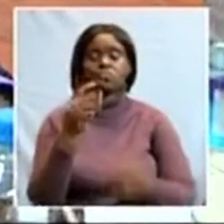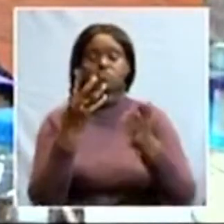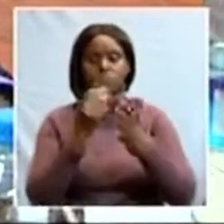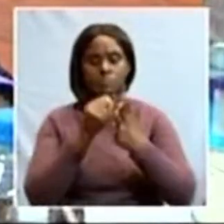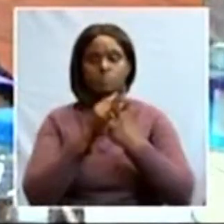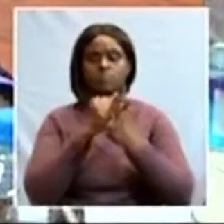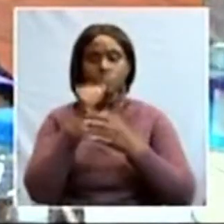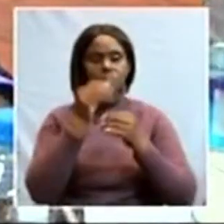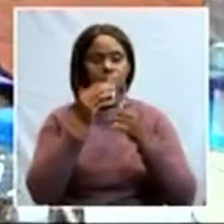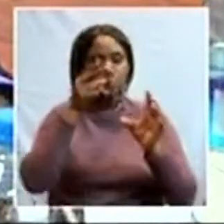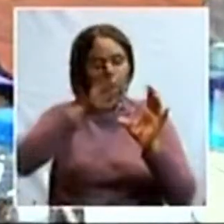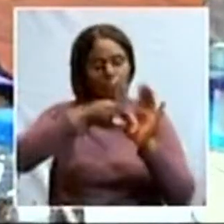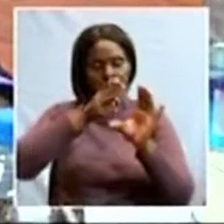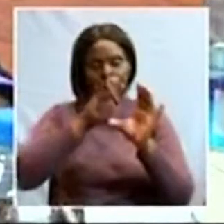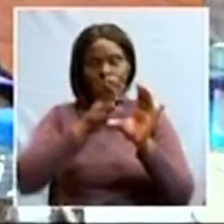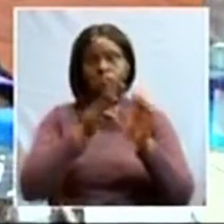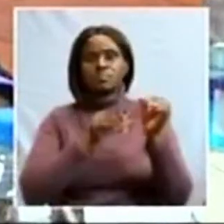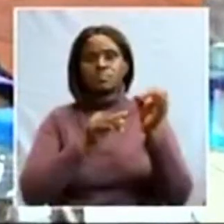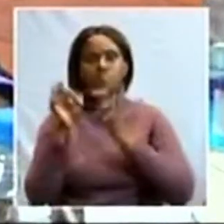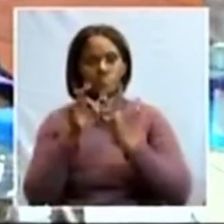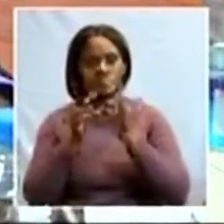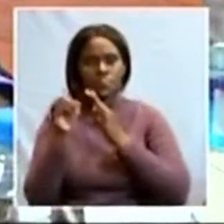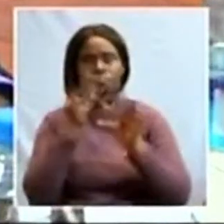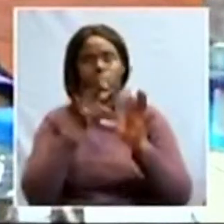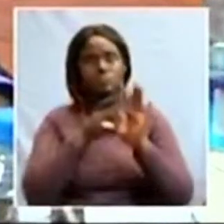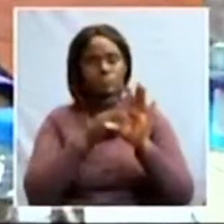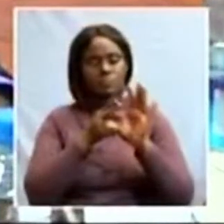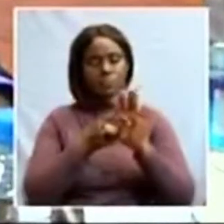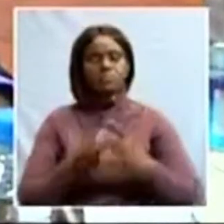unaccounted for fuel.